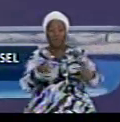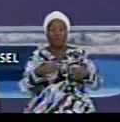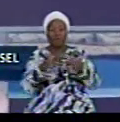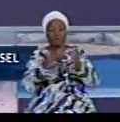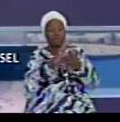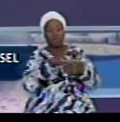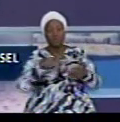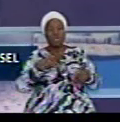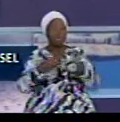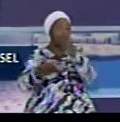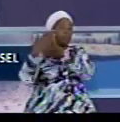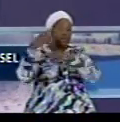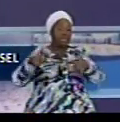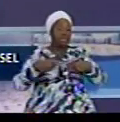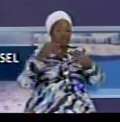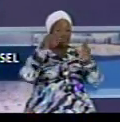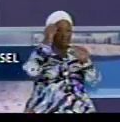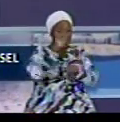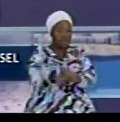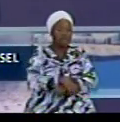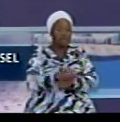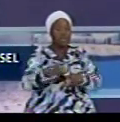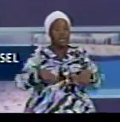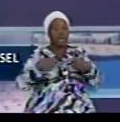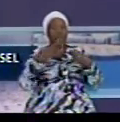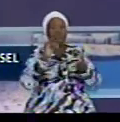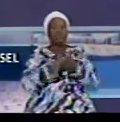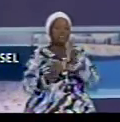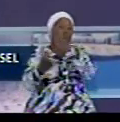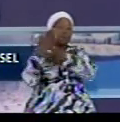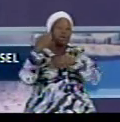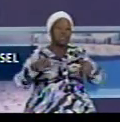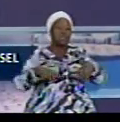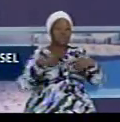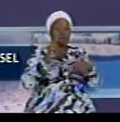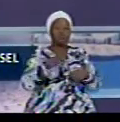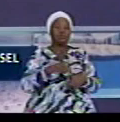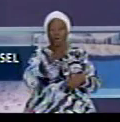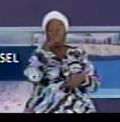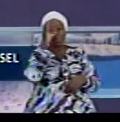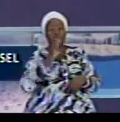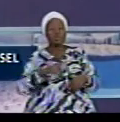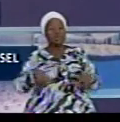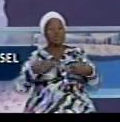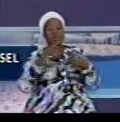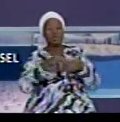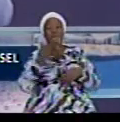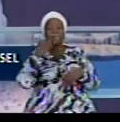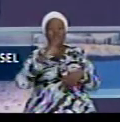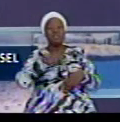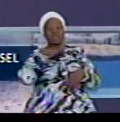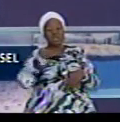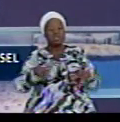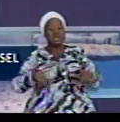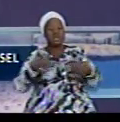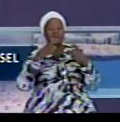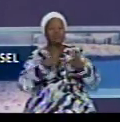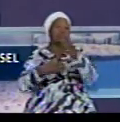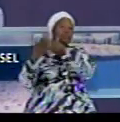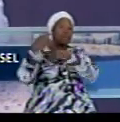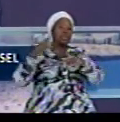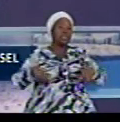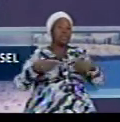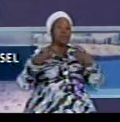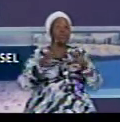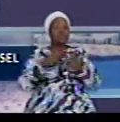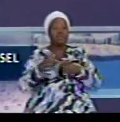the past life, defeated life, the past life, the occultic life, the corrupted life, the past life,